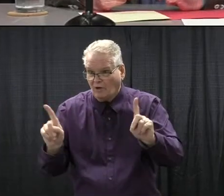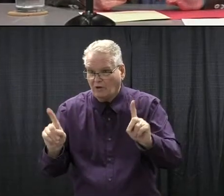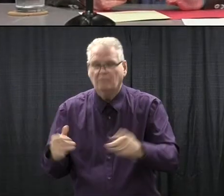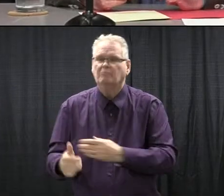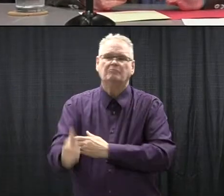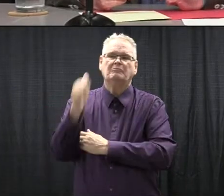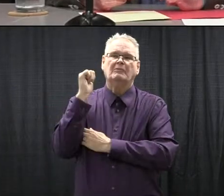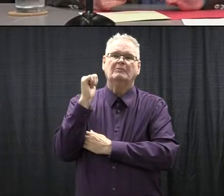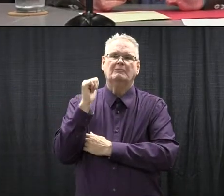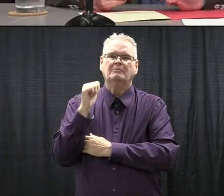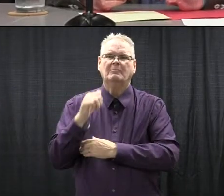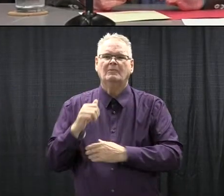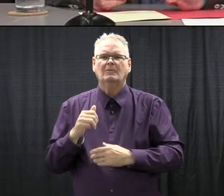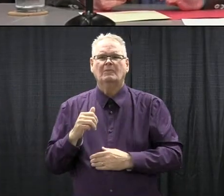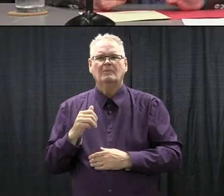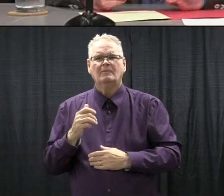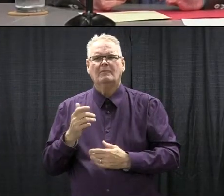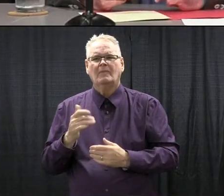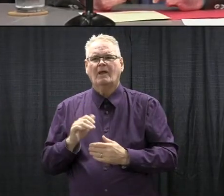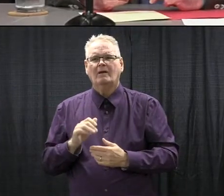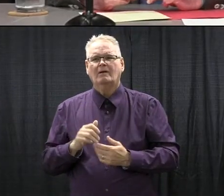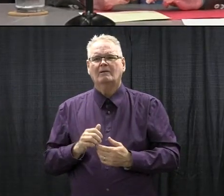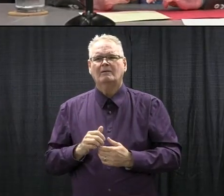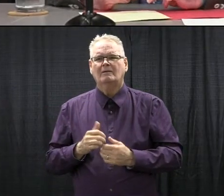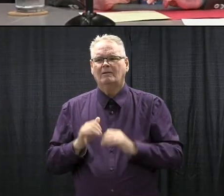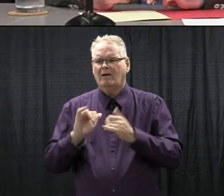What efforts are you doing to try to mitigate that?